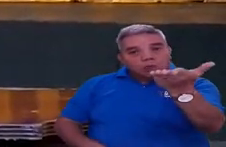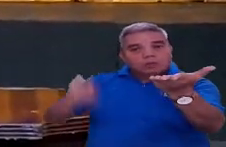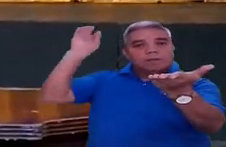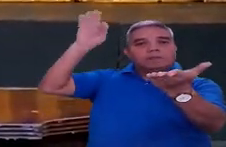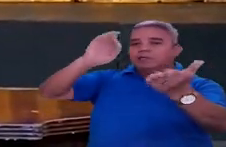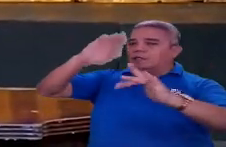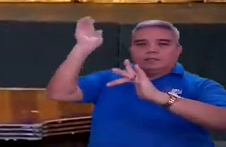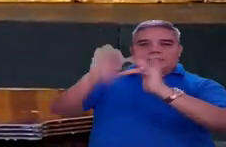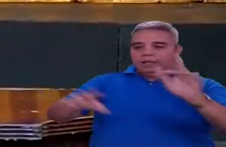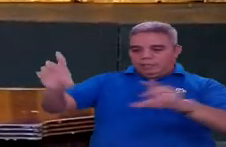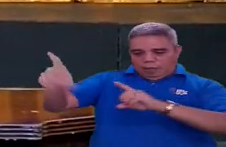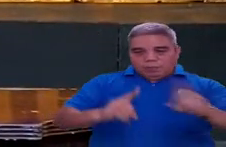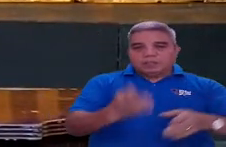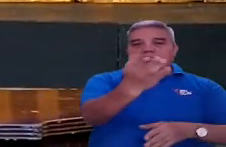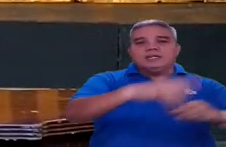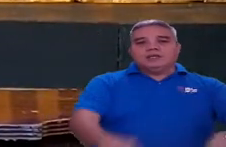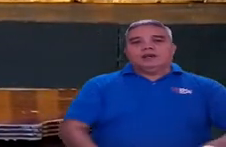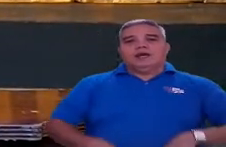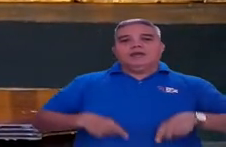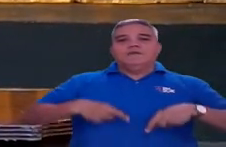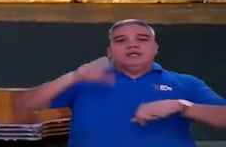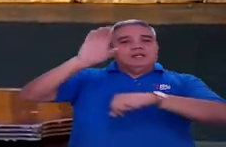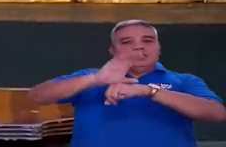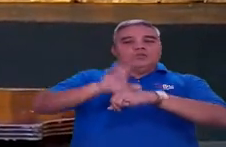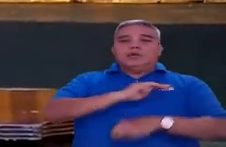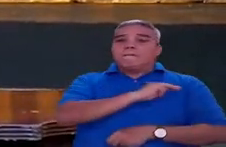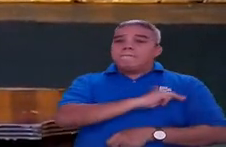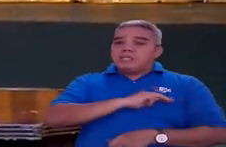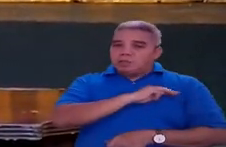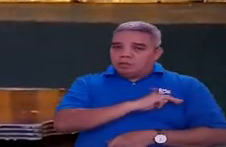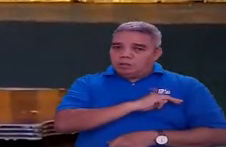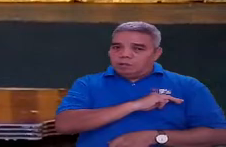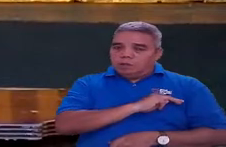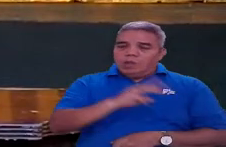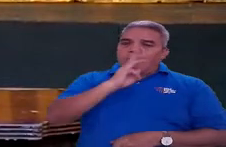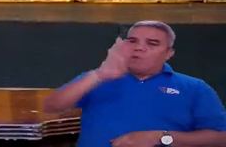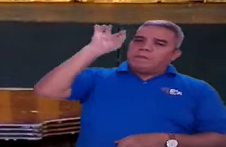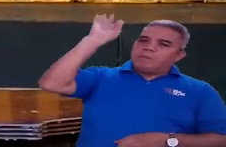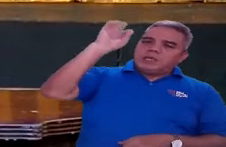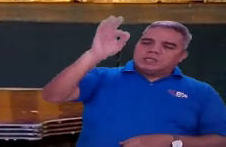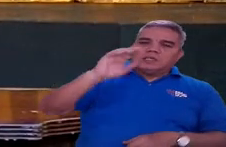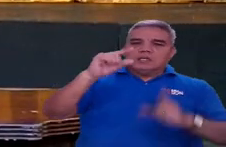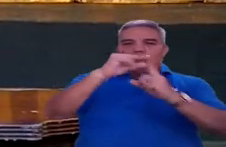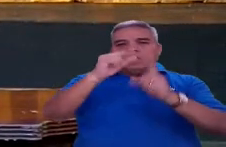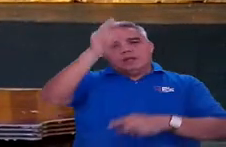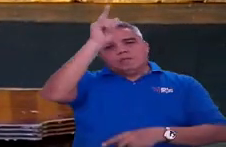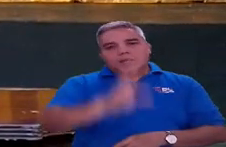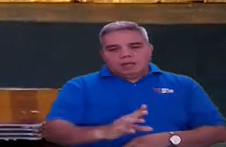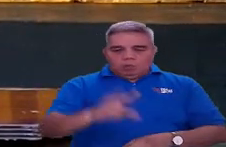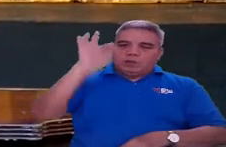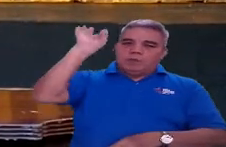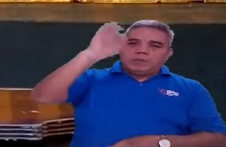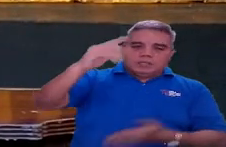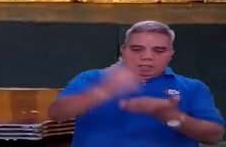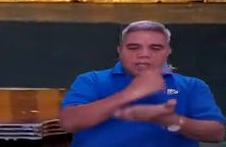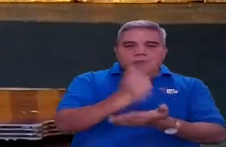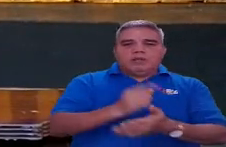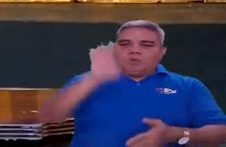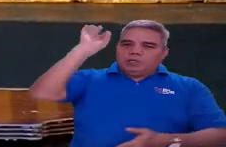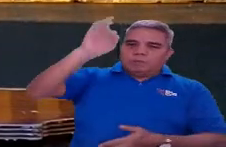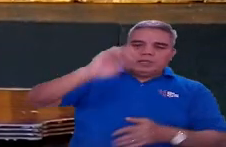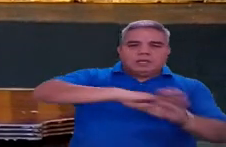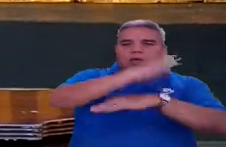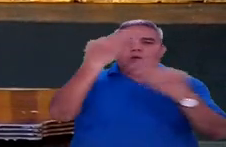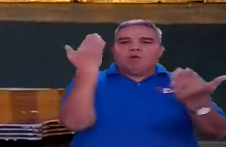preaching can accomplish in our lives, in our church, in our mission. When we preach the word of God, when we preach the gospel, when we preach the